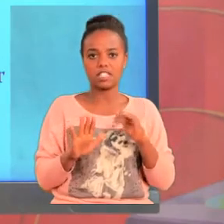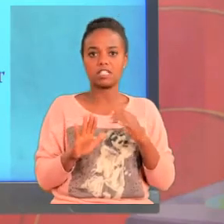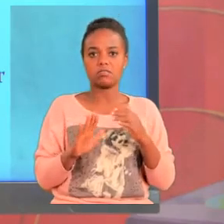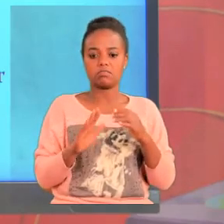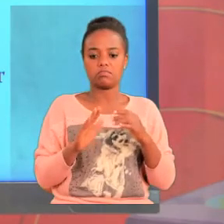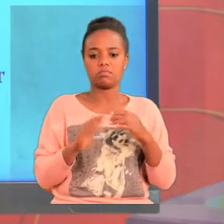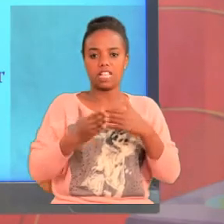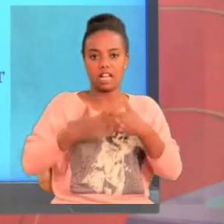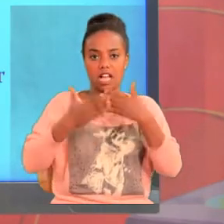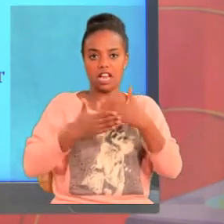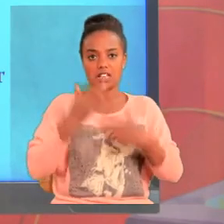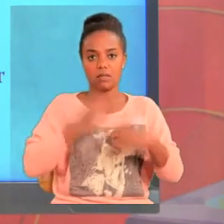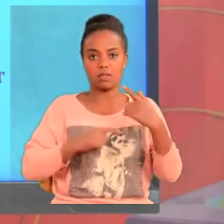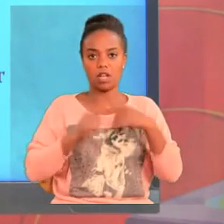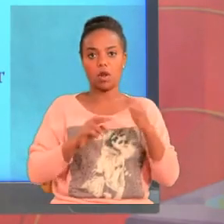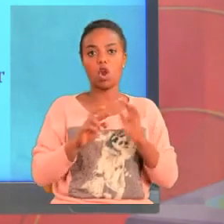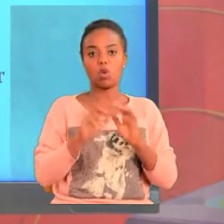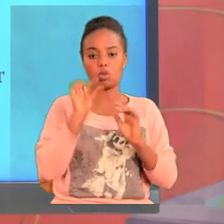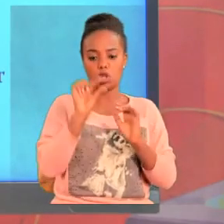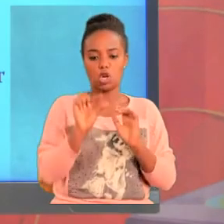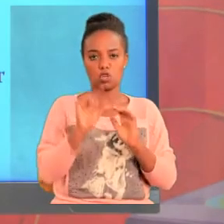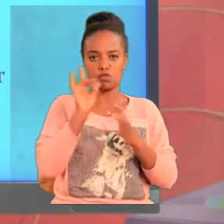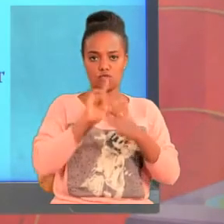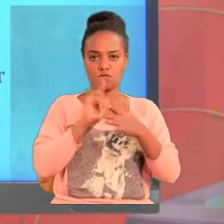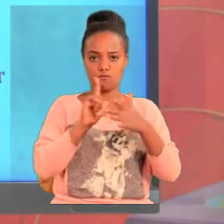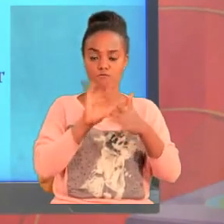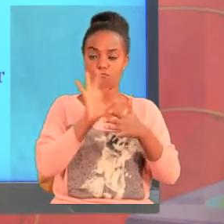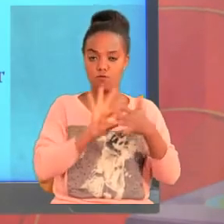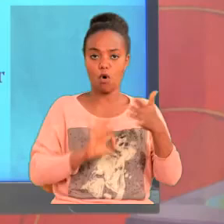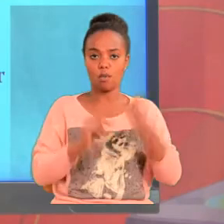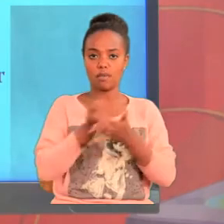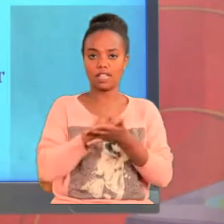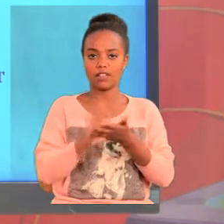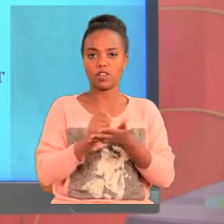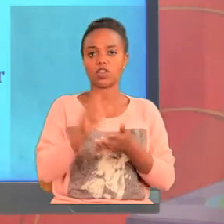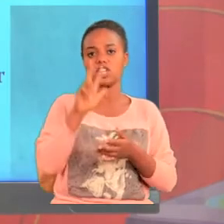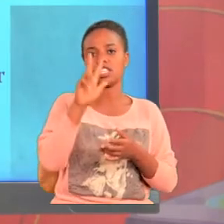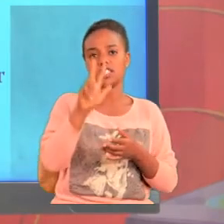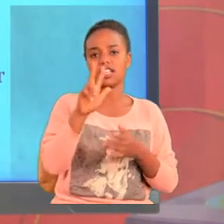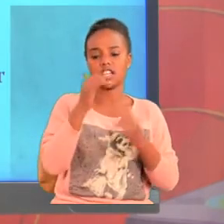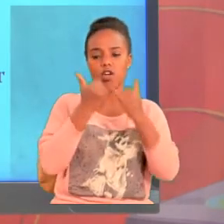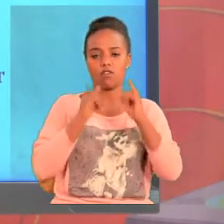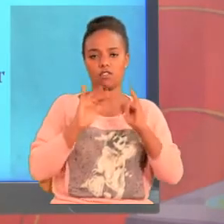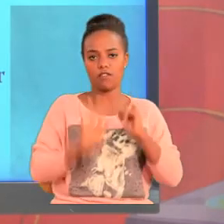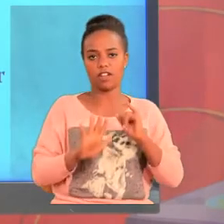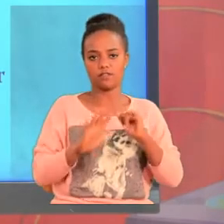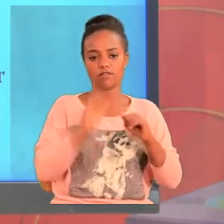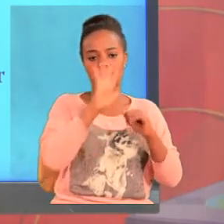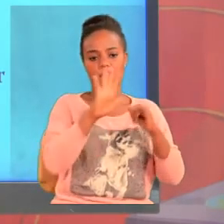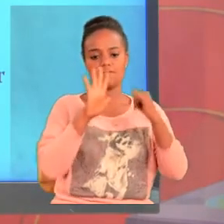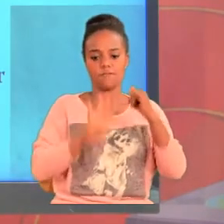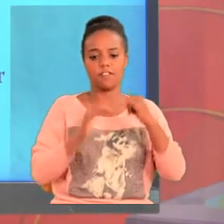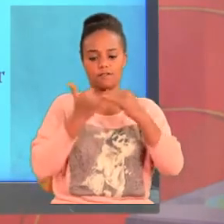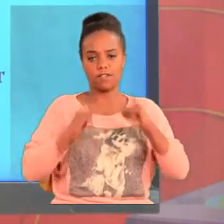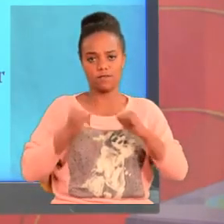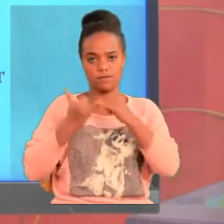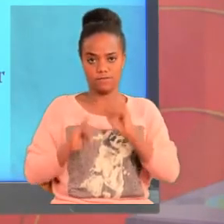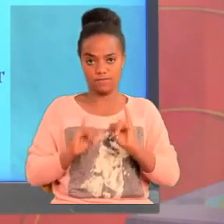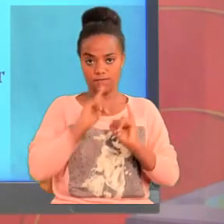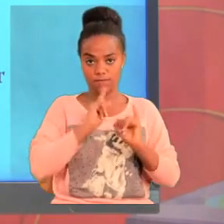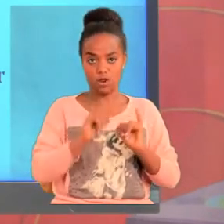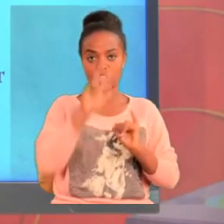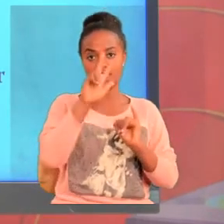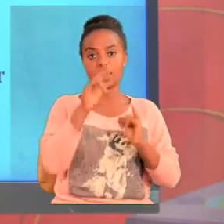Simplifying this or writing into lowest term, you will have 3 over 5 by 5, 3 by 5, 5. Therefore, it will be